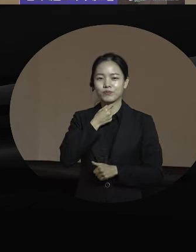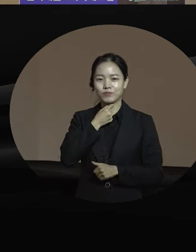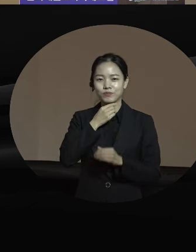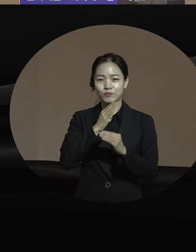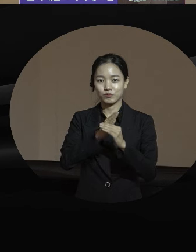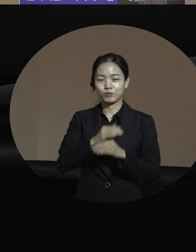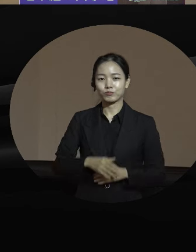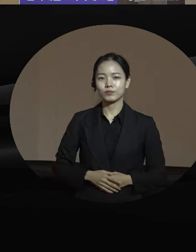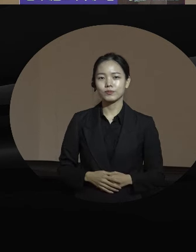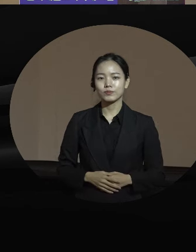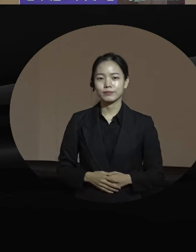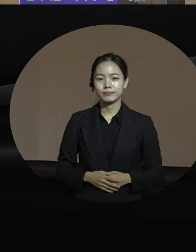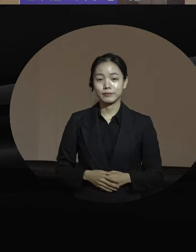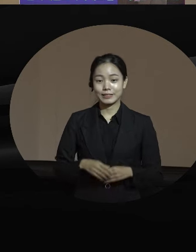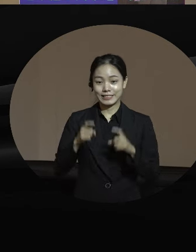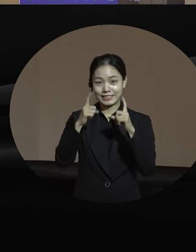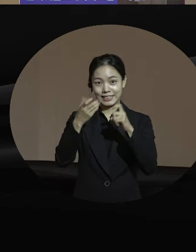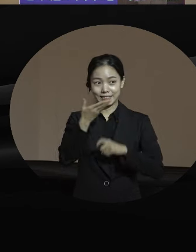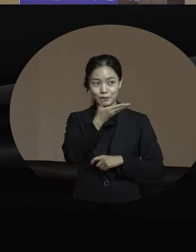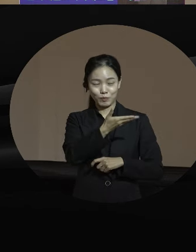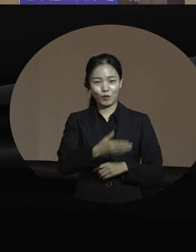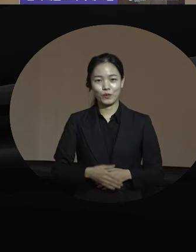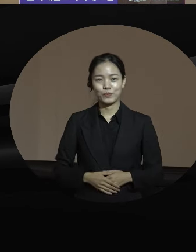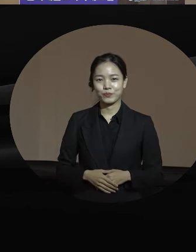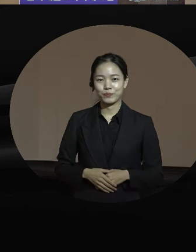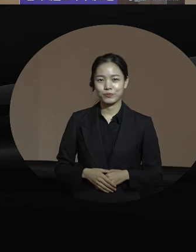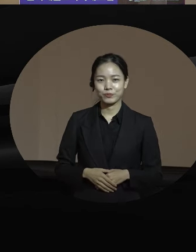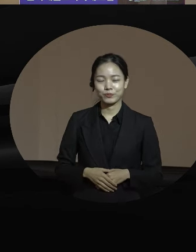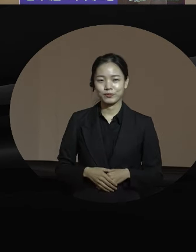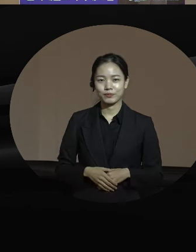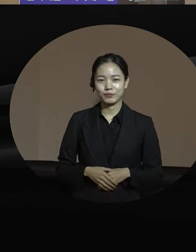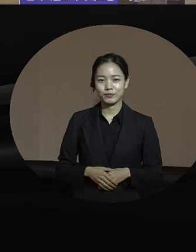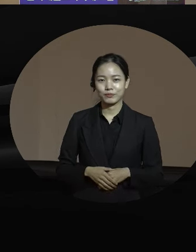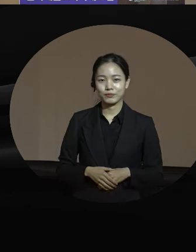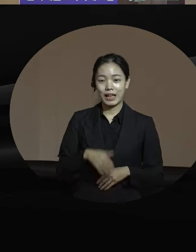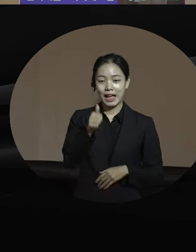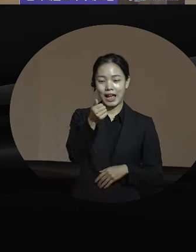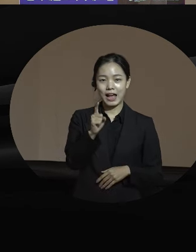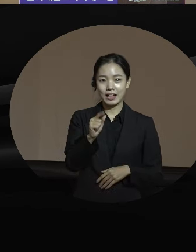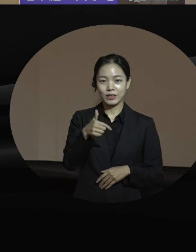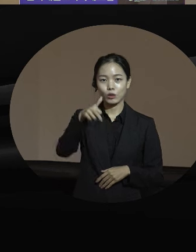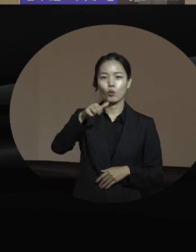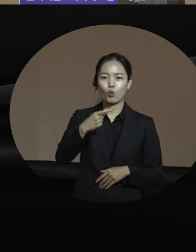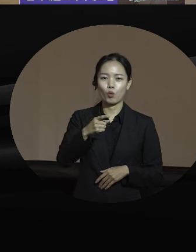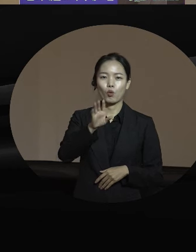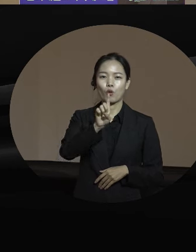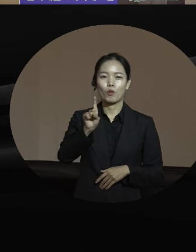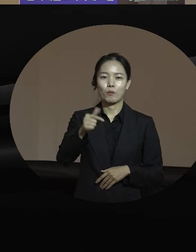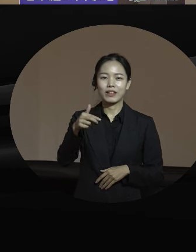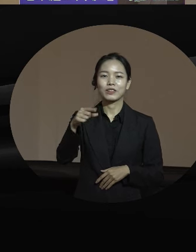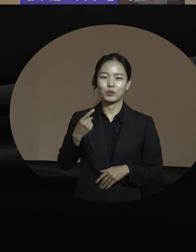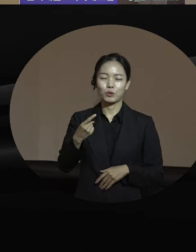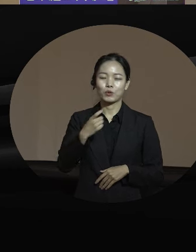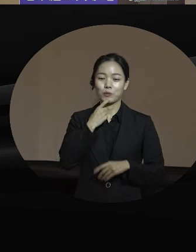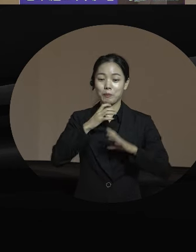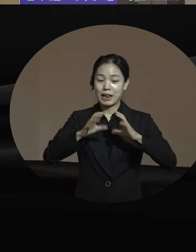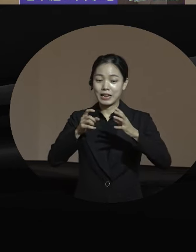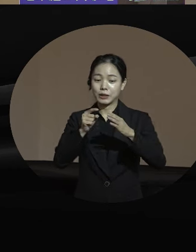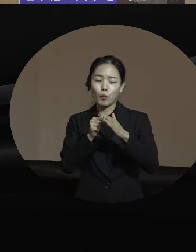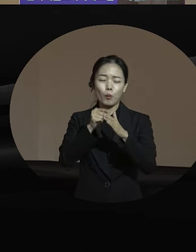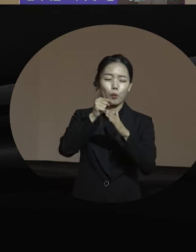the southernmost tip of continental Finland. All the photos in these presentations have been chosen from our